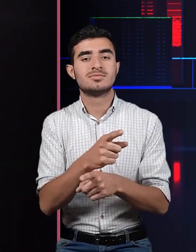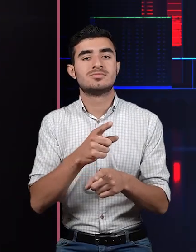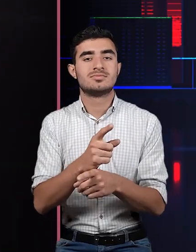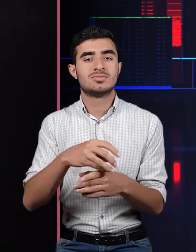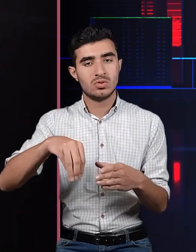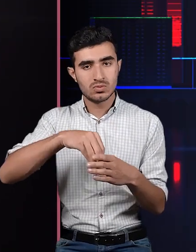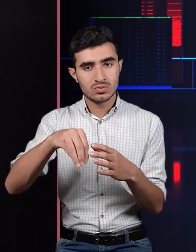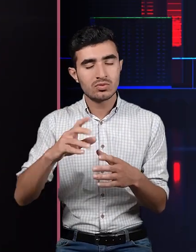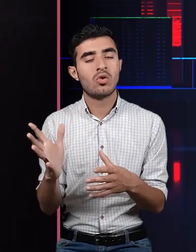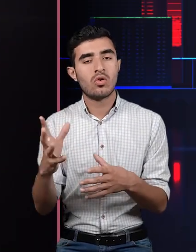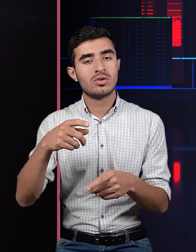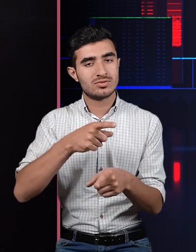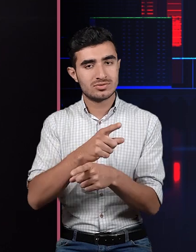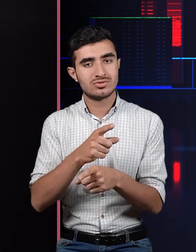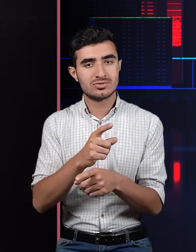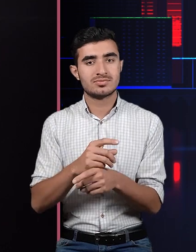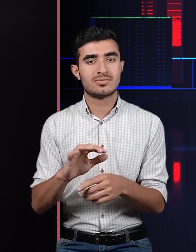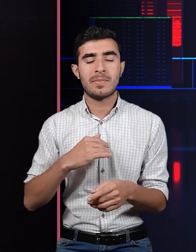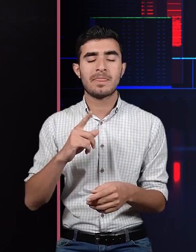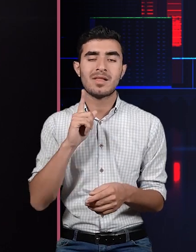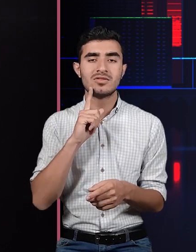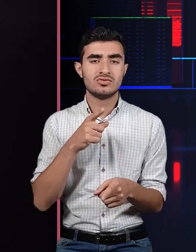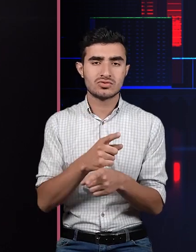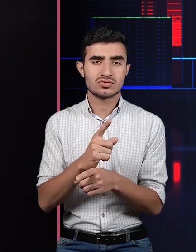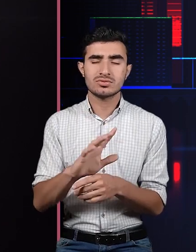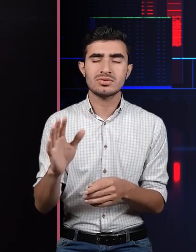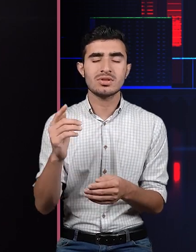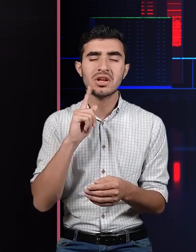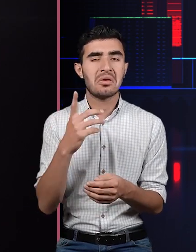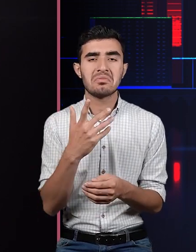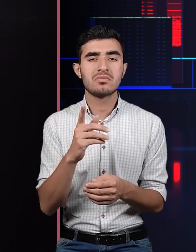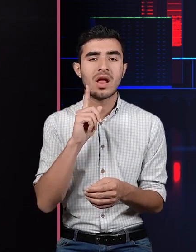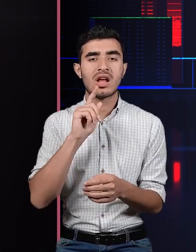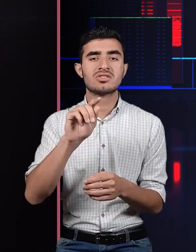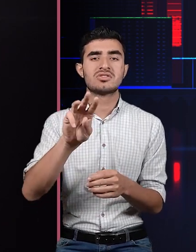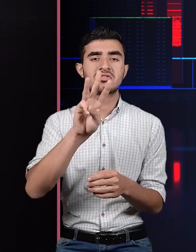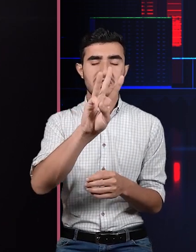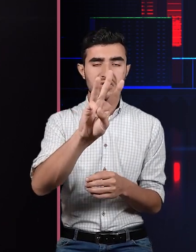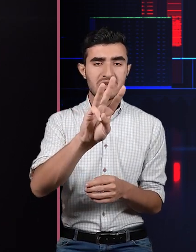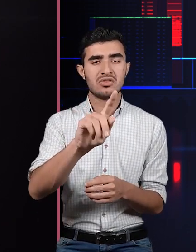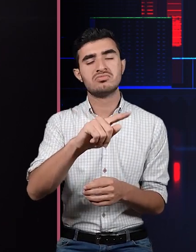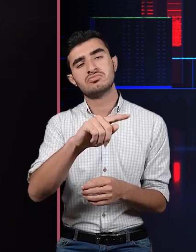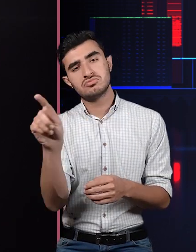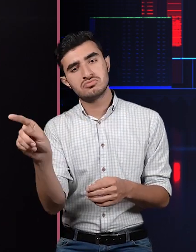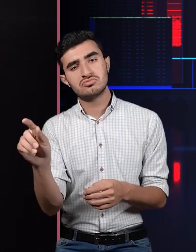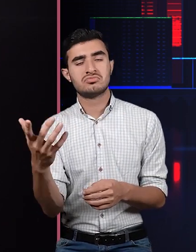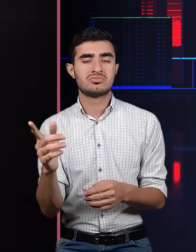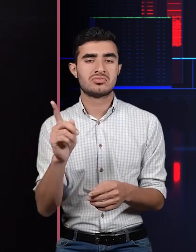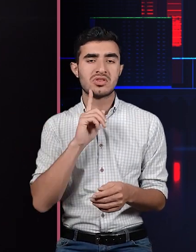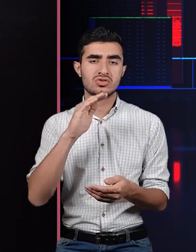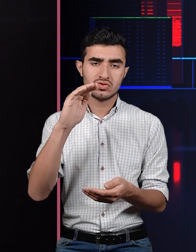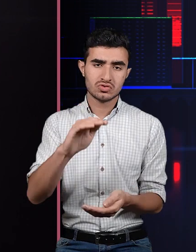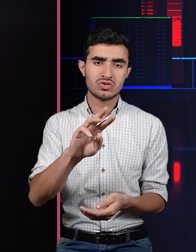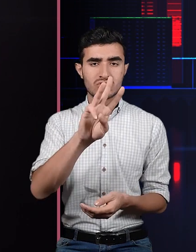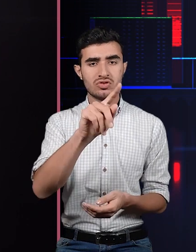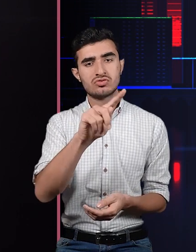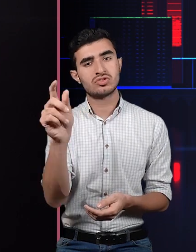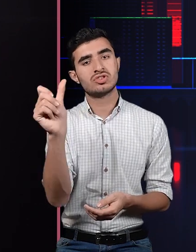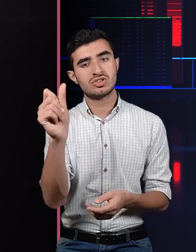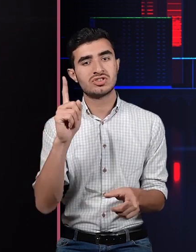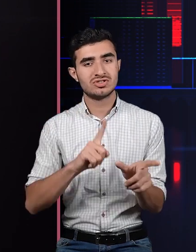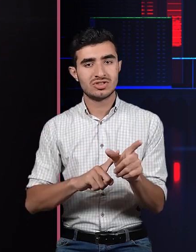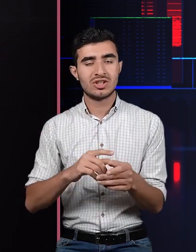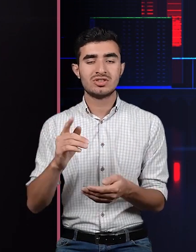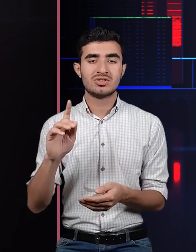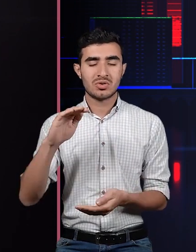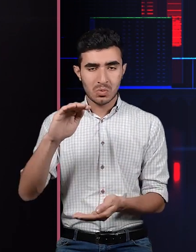my students range from so many different age groups. So I started off with these baby chef classes from my home, just me